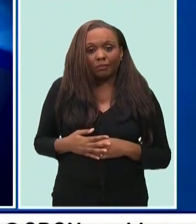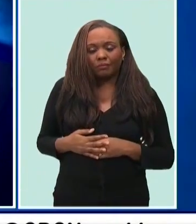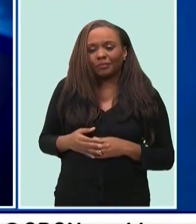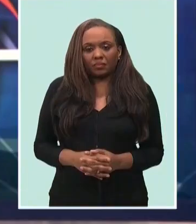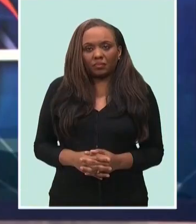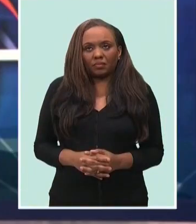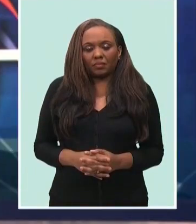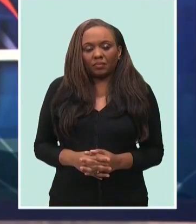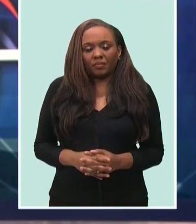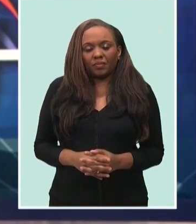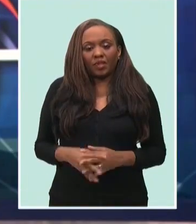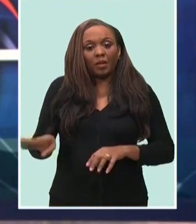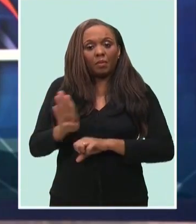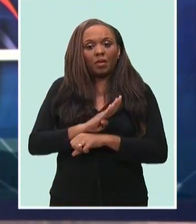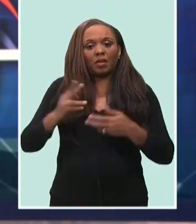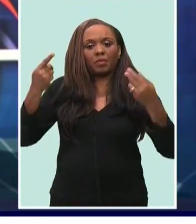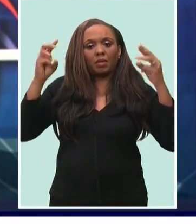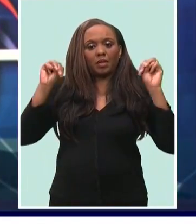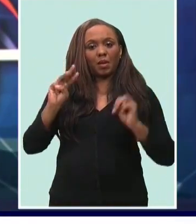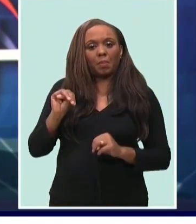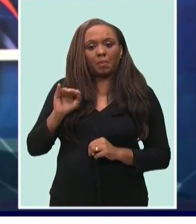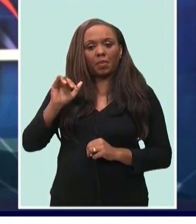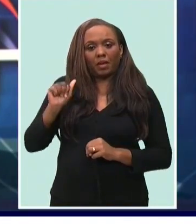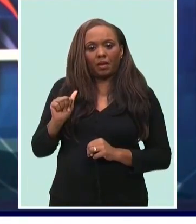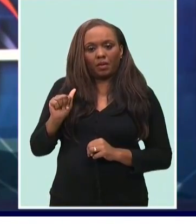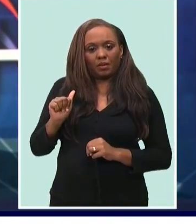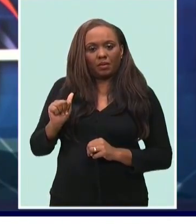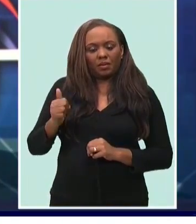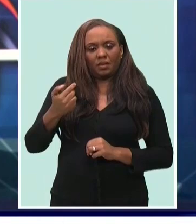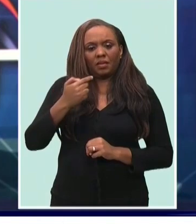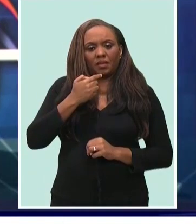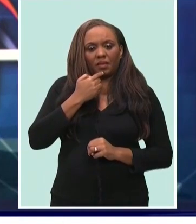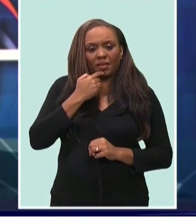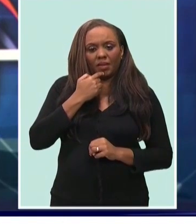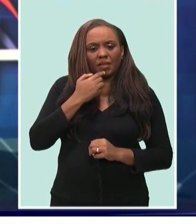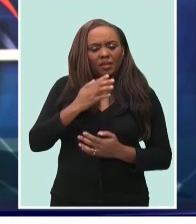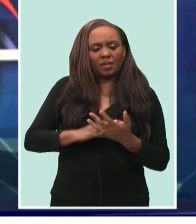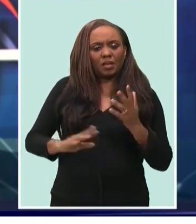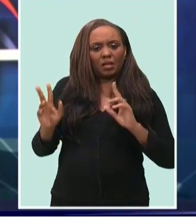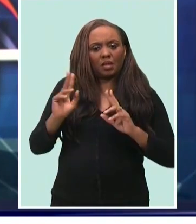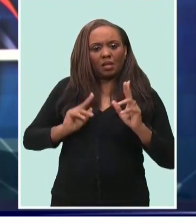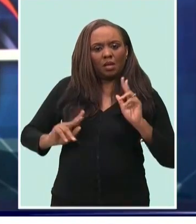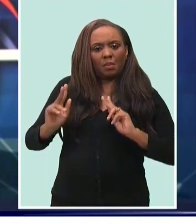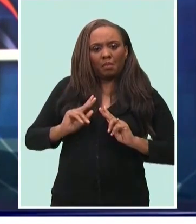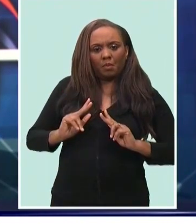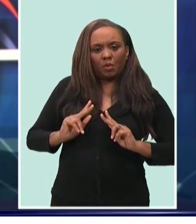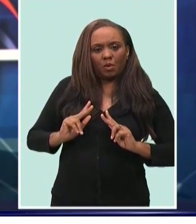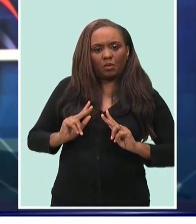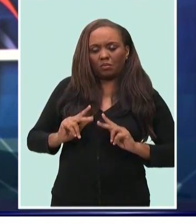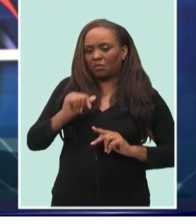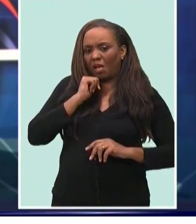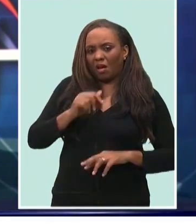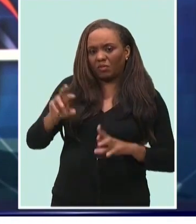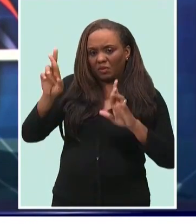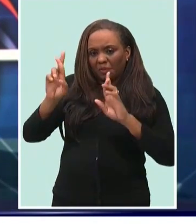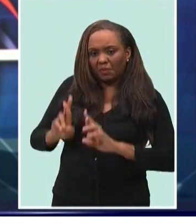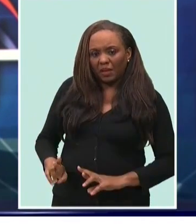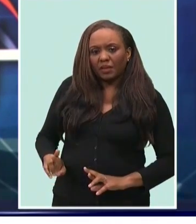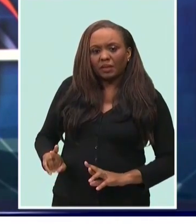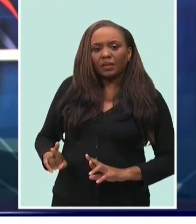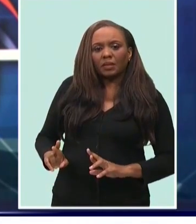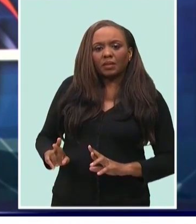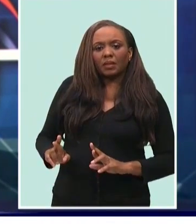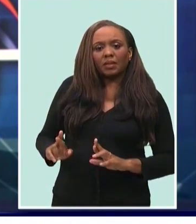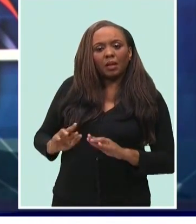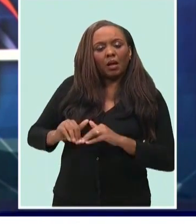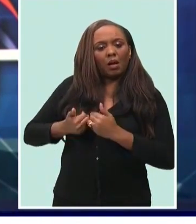Back to you. Prime Minister Mia Amor-Motley says there are efforts to disrespect and undermine multilateralism in the world to